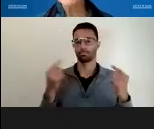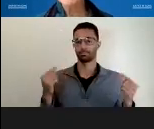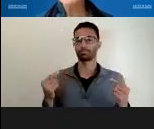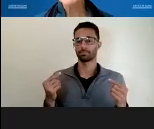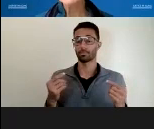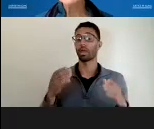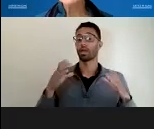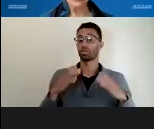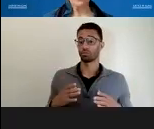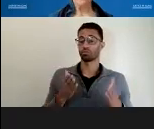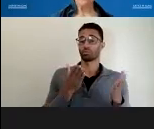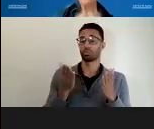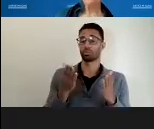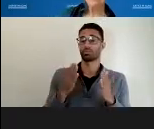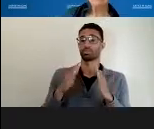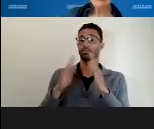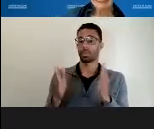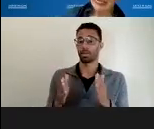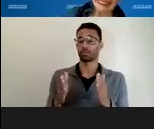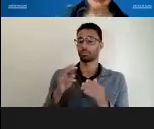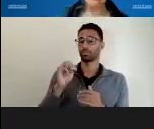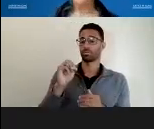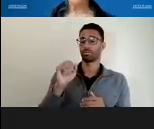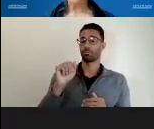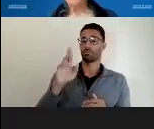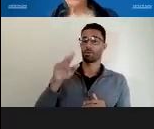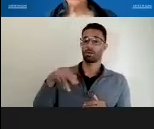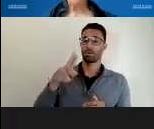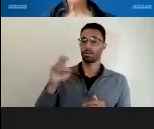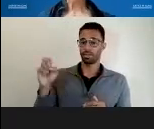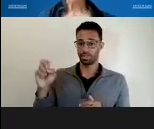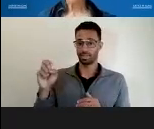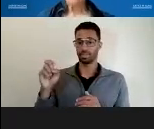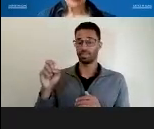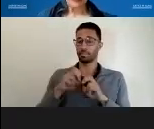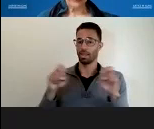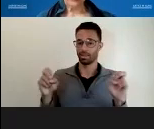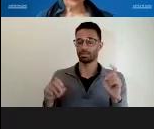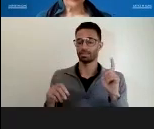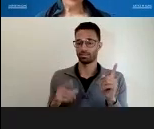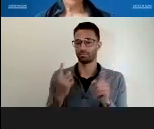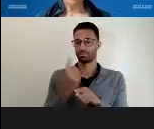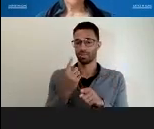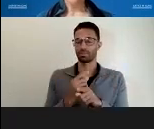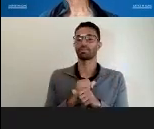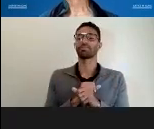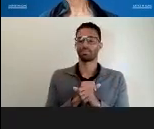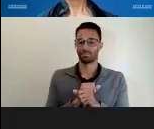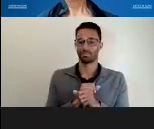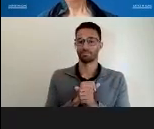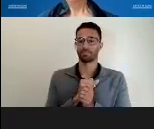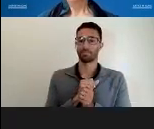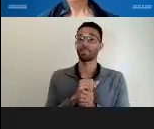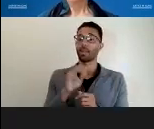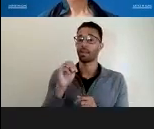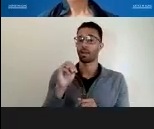housing. And our marquee panelists. Yes. And then Marty, I wanted to